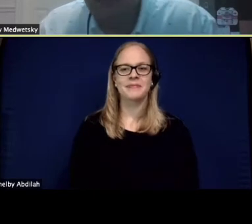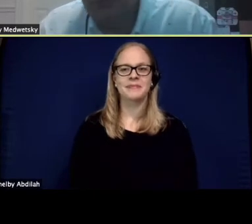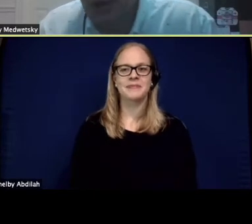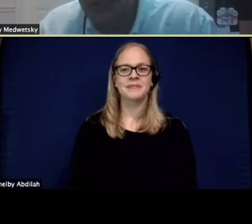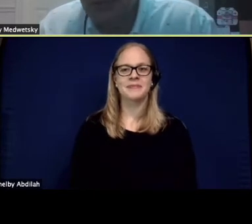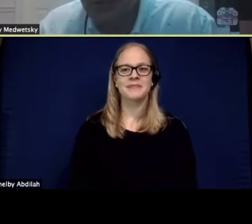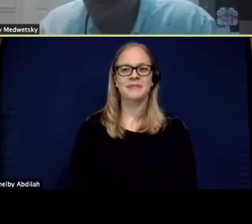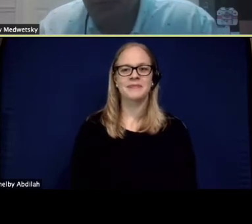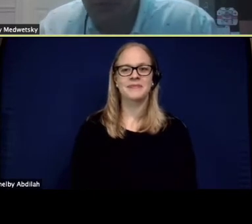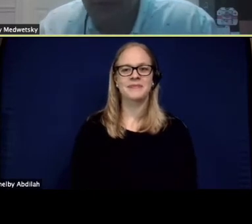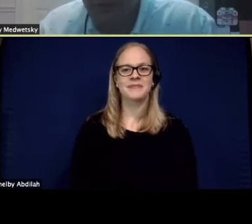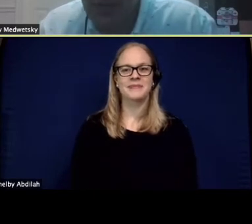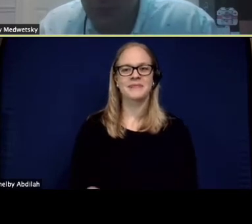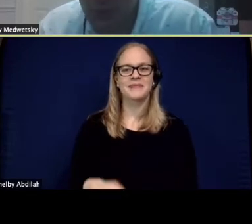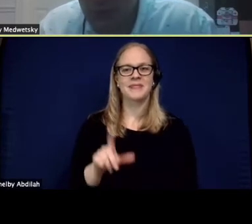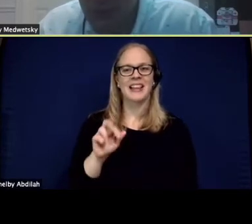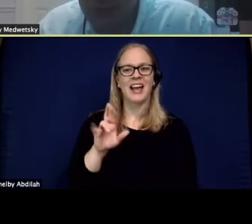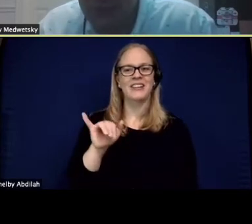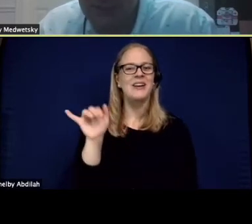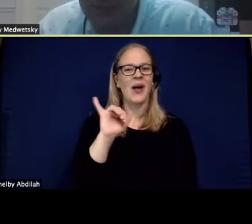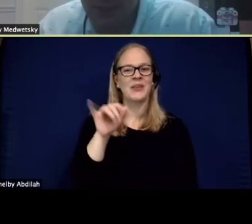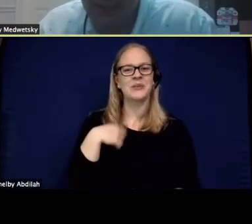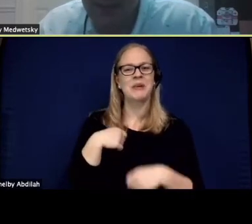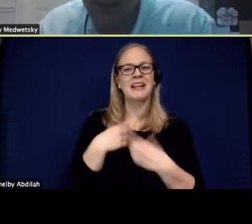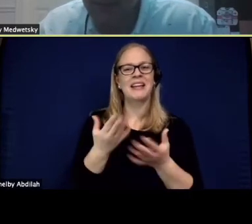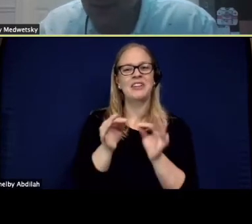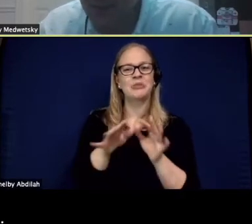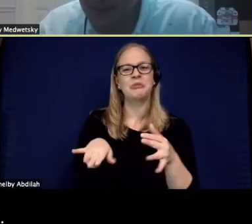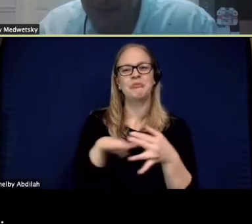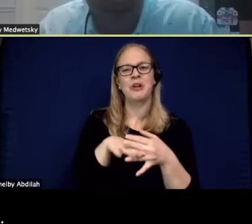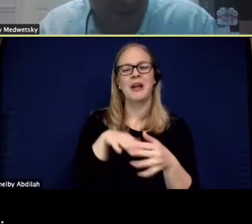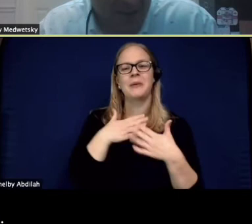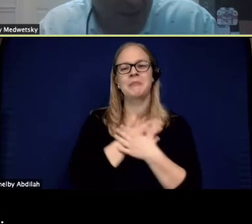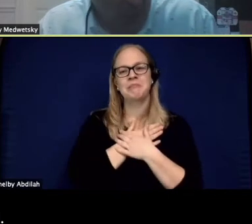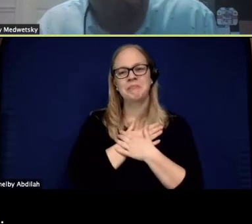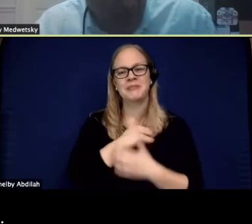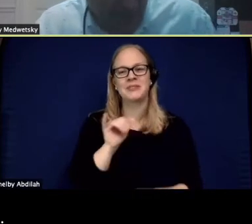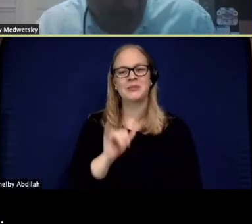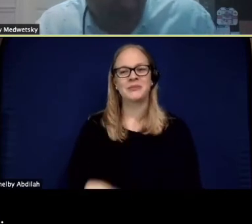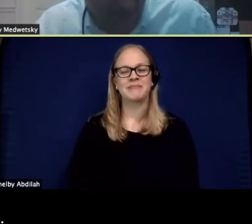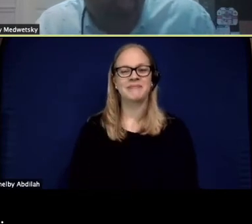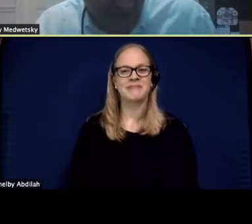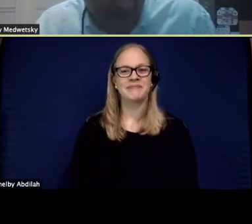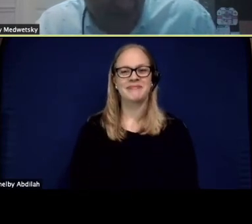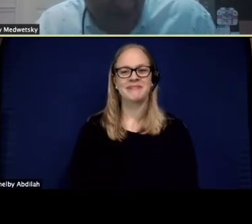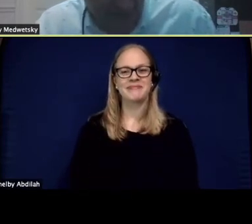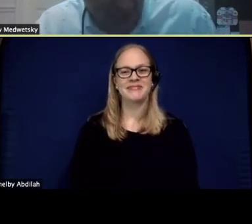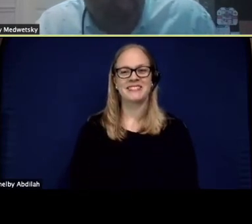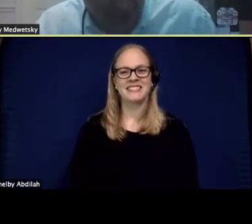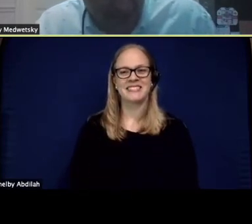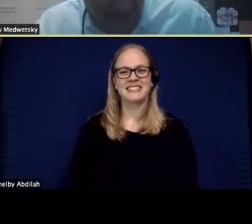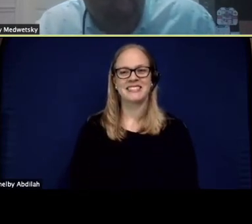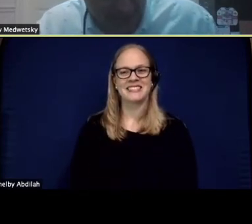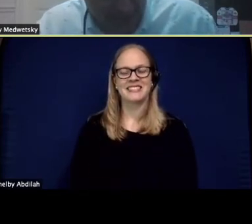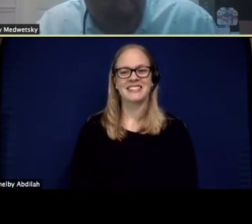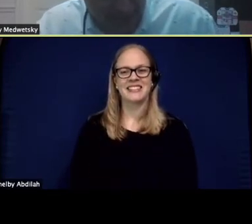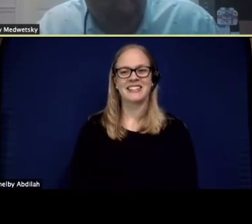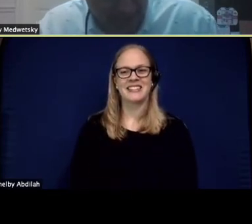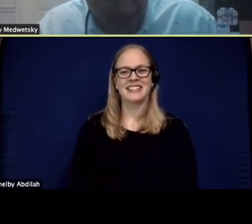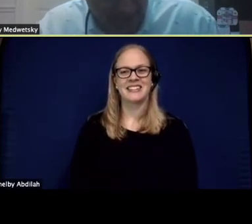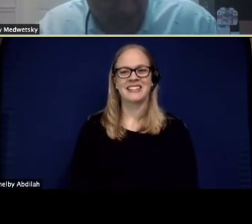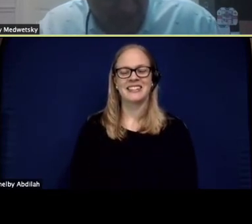I thought it would also give a break for the interpreters as well. But just